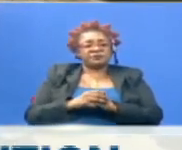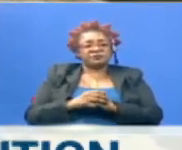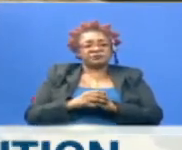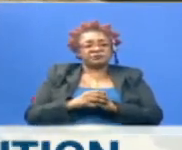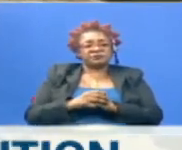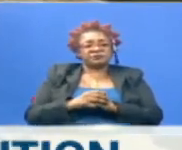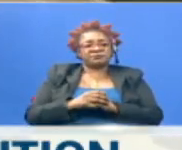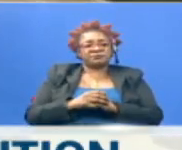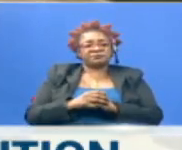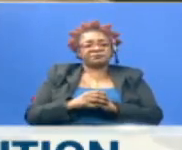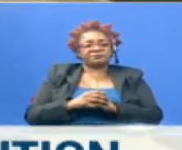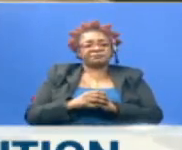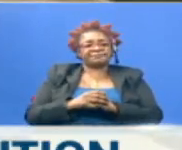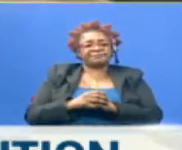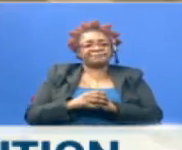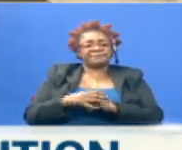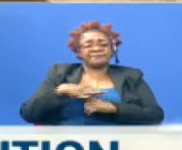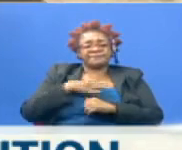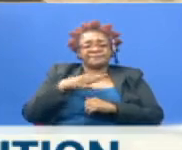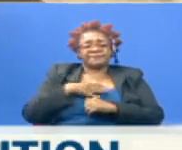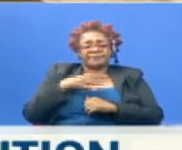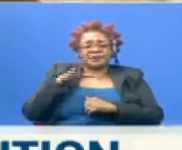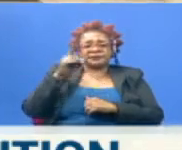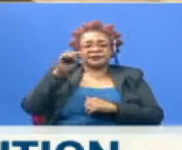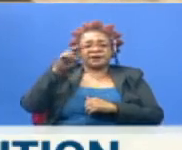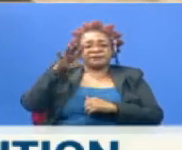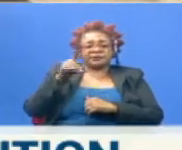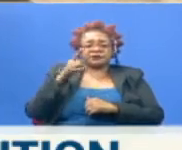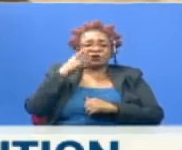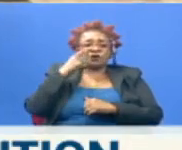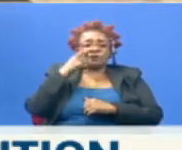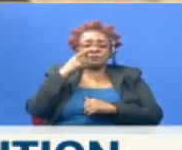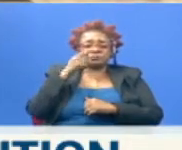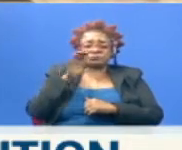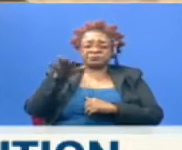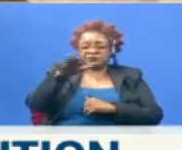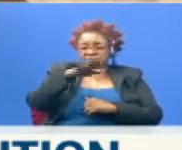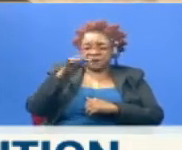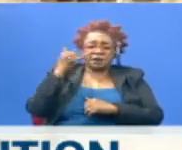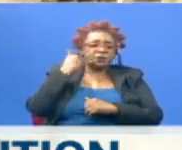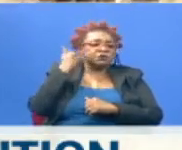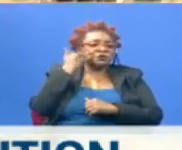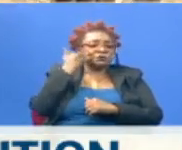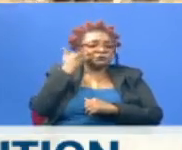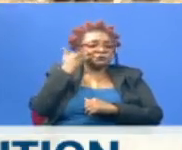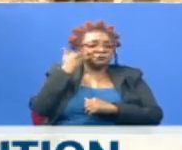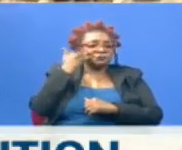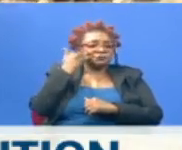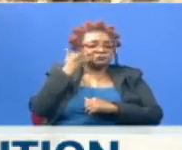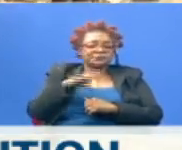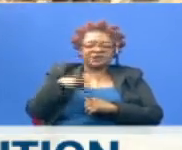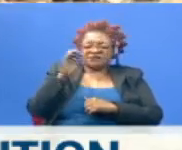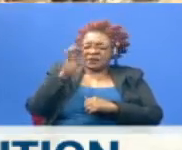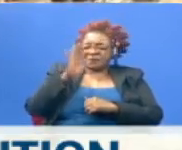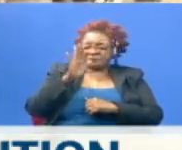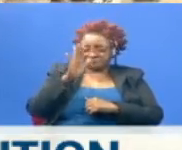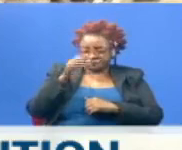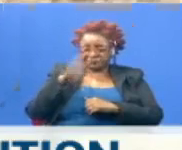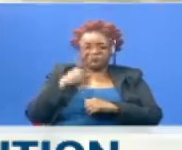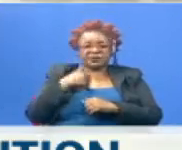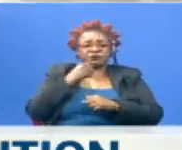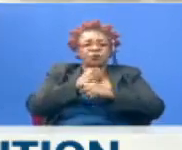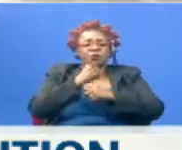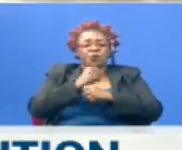We visit David Lawrence Kamau at his home in Mzewanyama area of Nakuru County and find him in his temporary